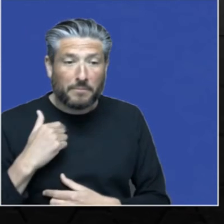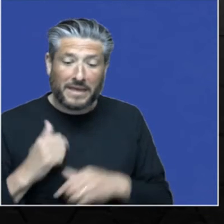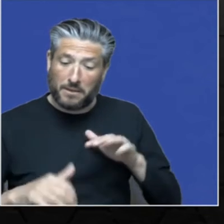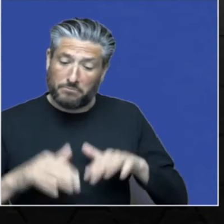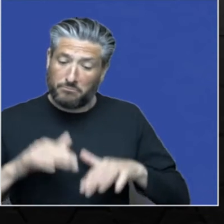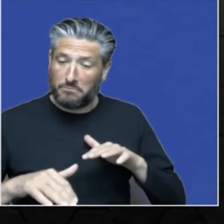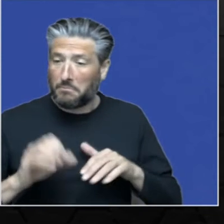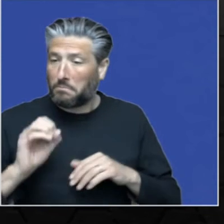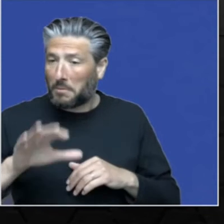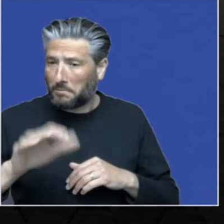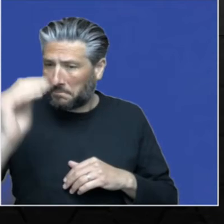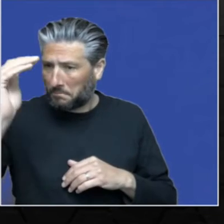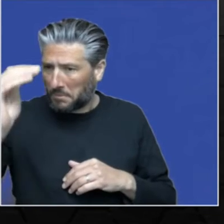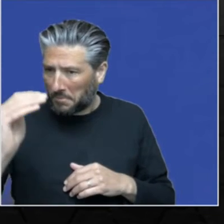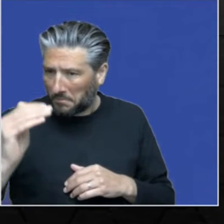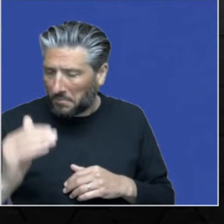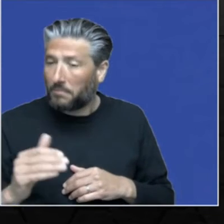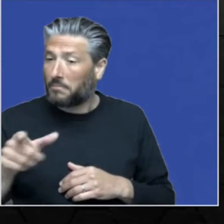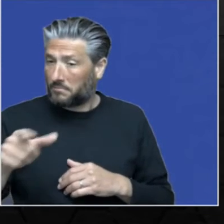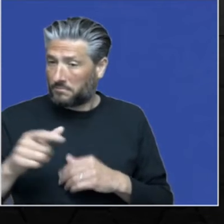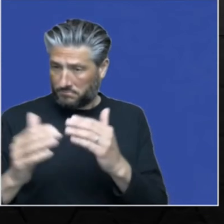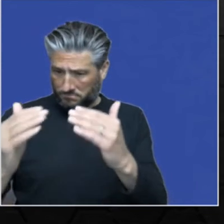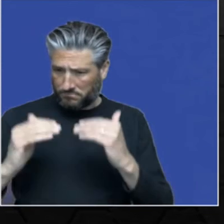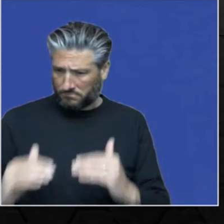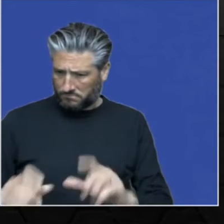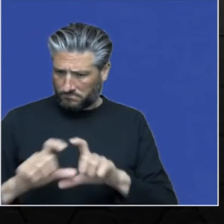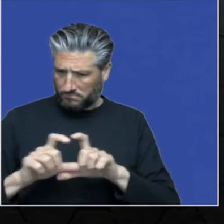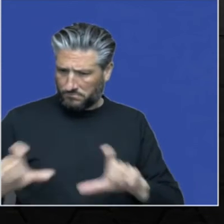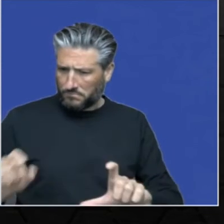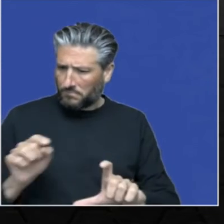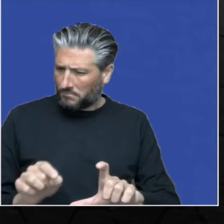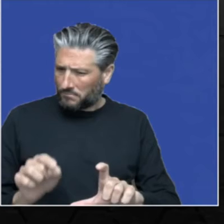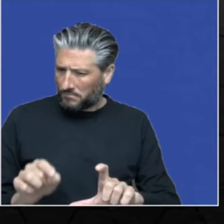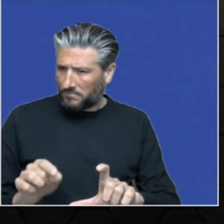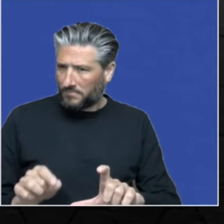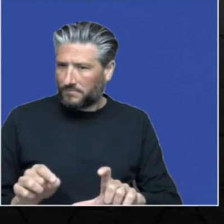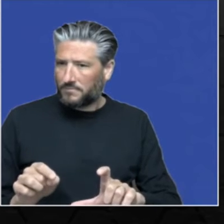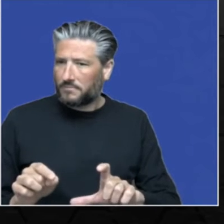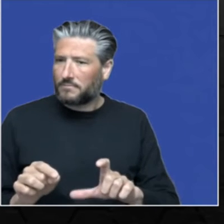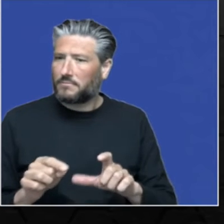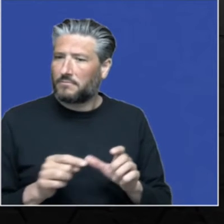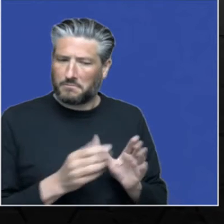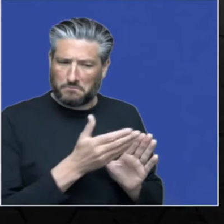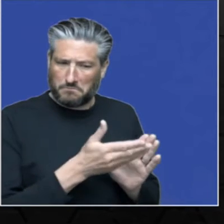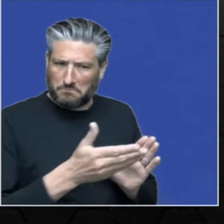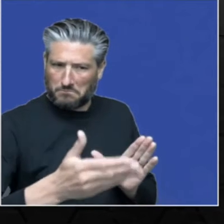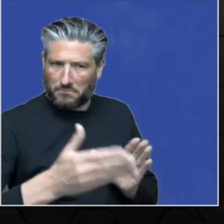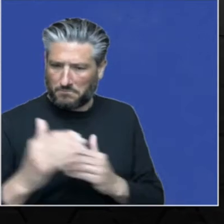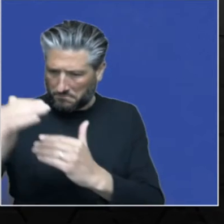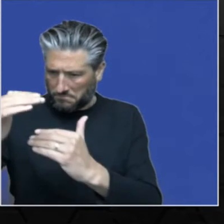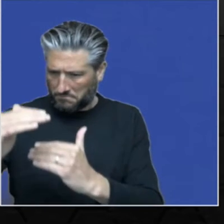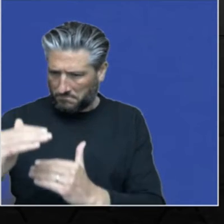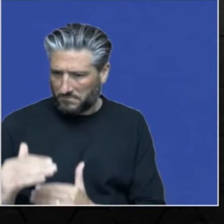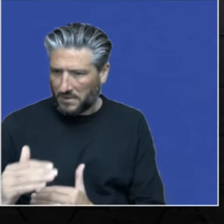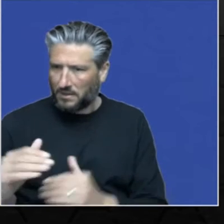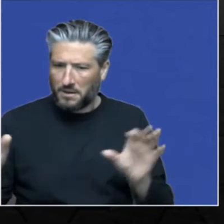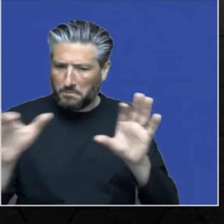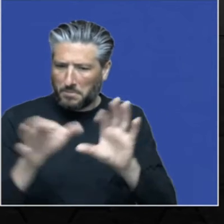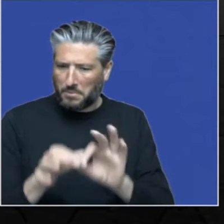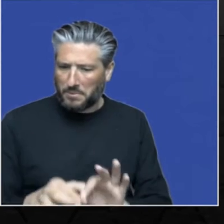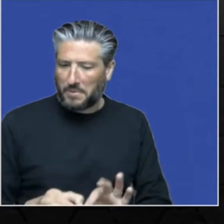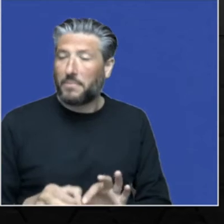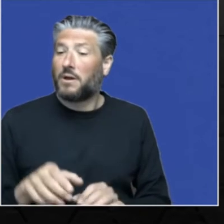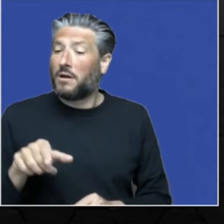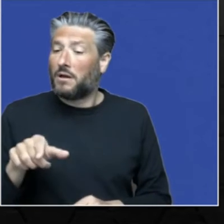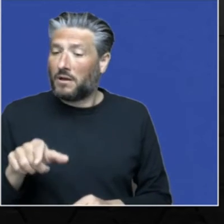here in which part exactly of the scenario you are at, so that you can correct some things and check the whole